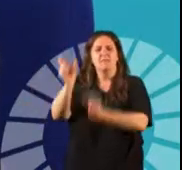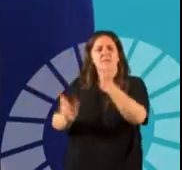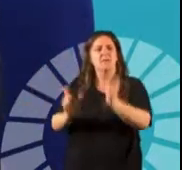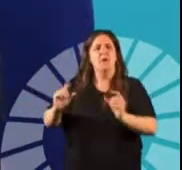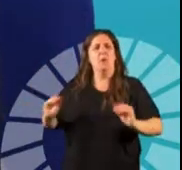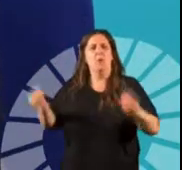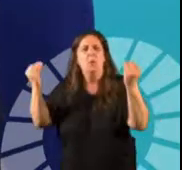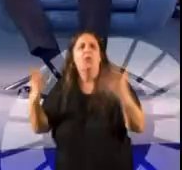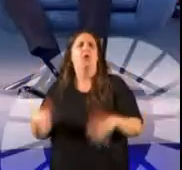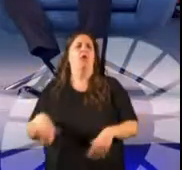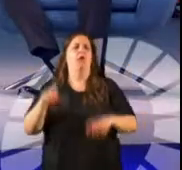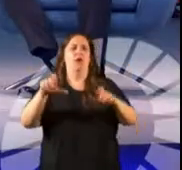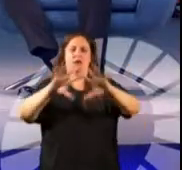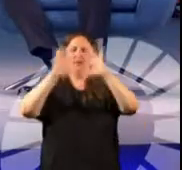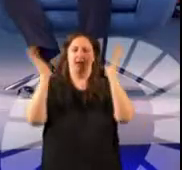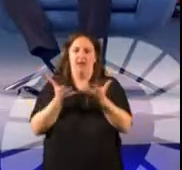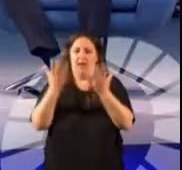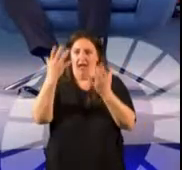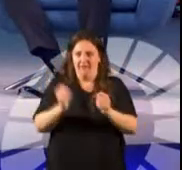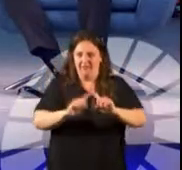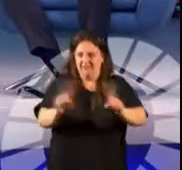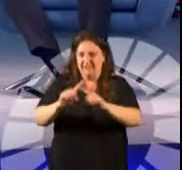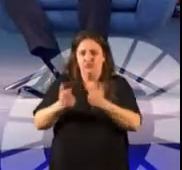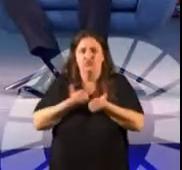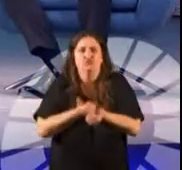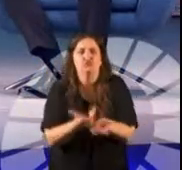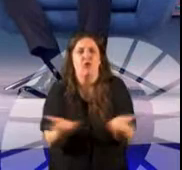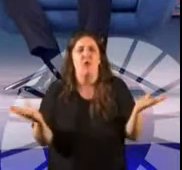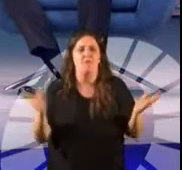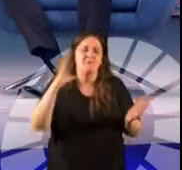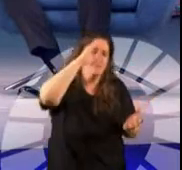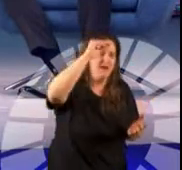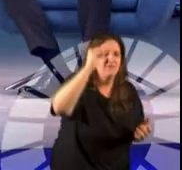trap for gender equality, because